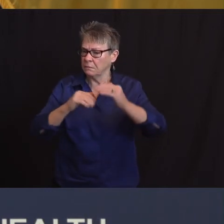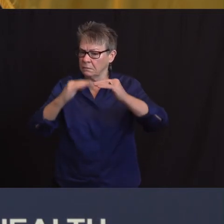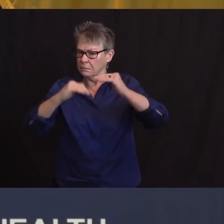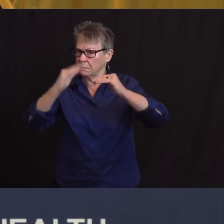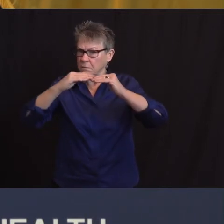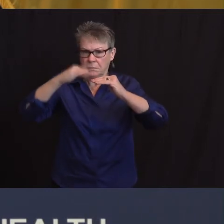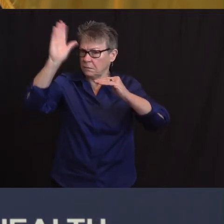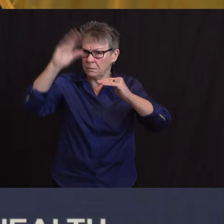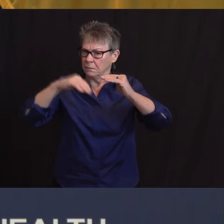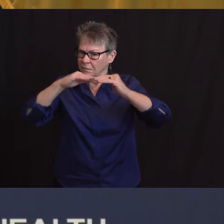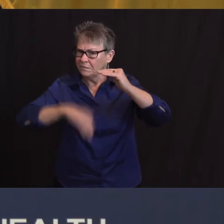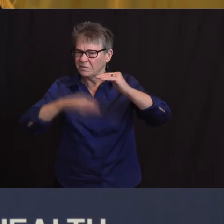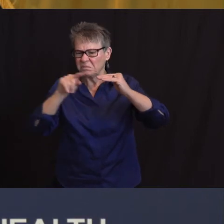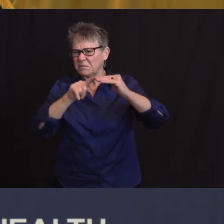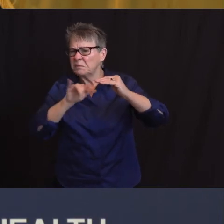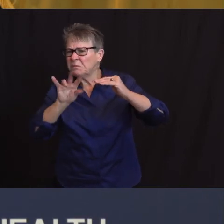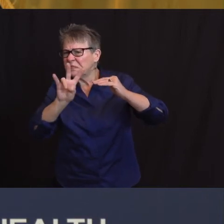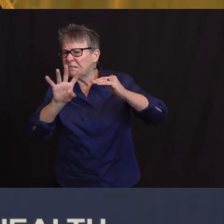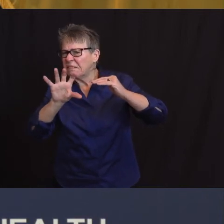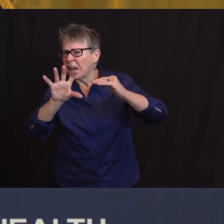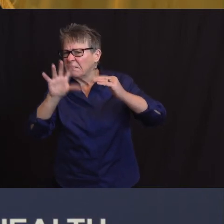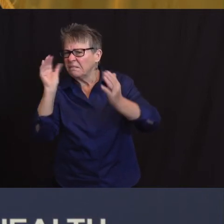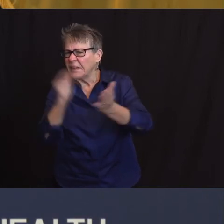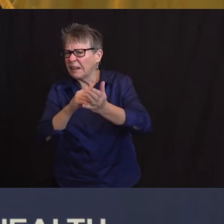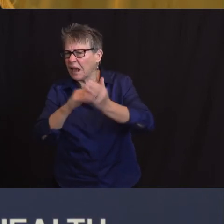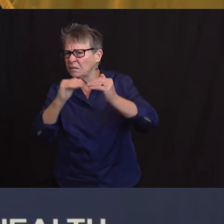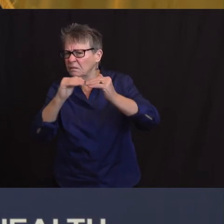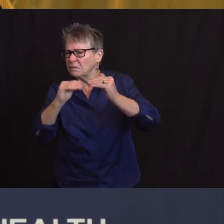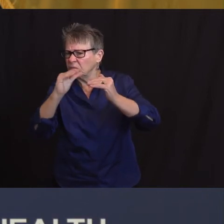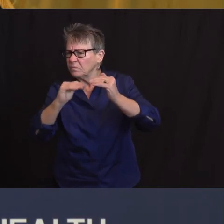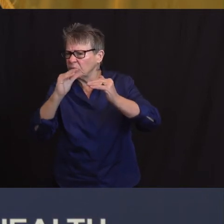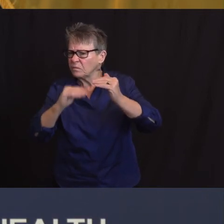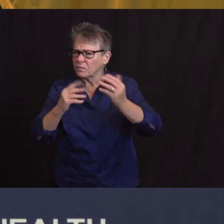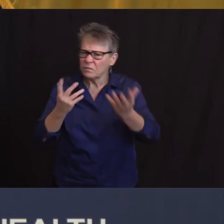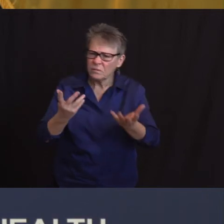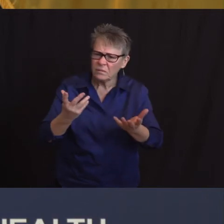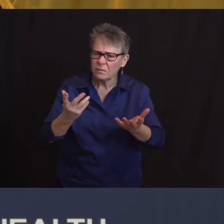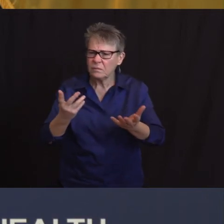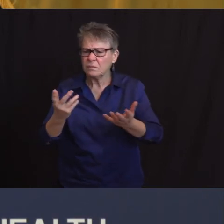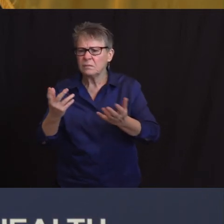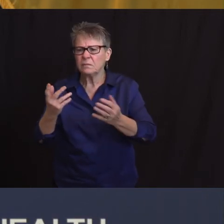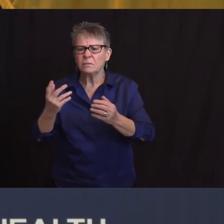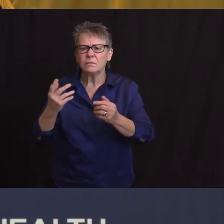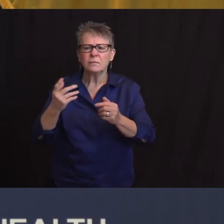that still need to be processed and when those people will get certified?